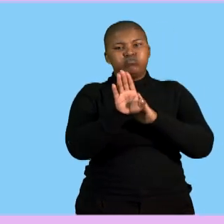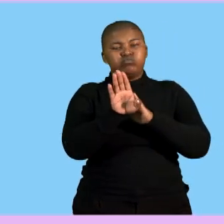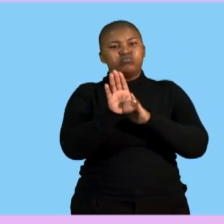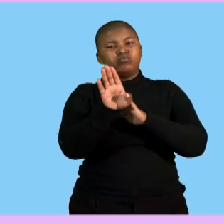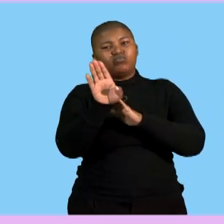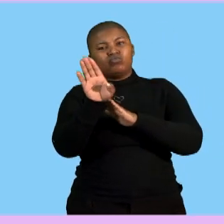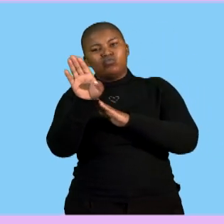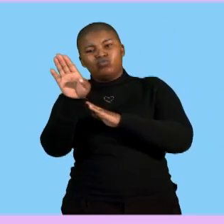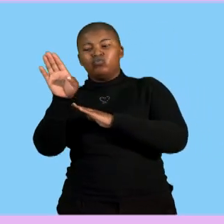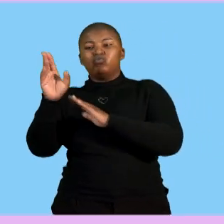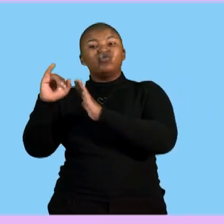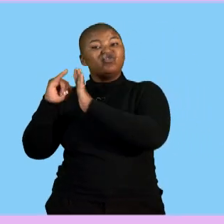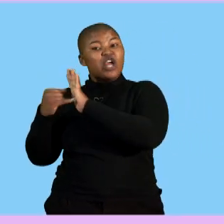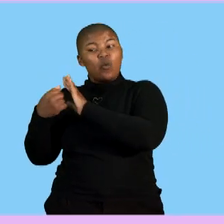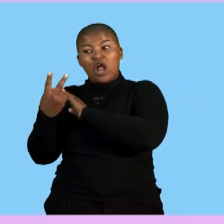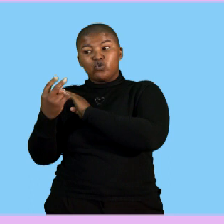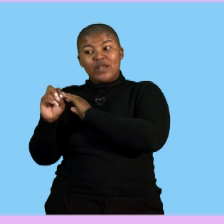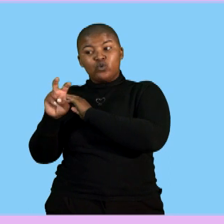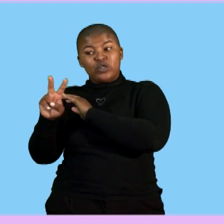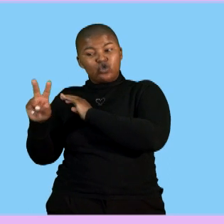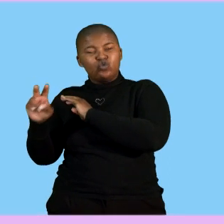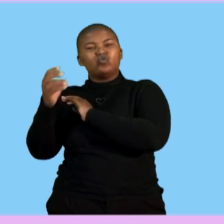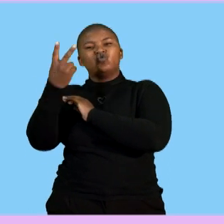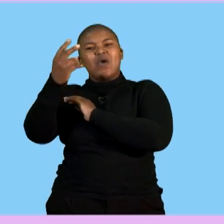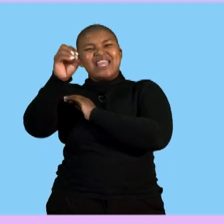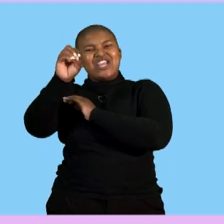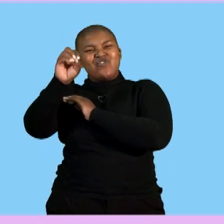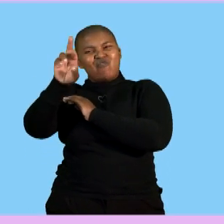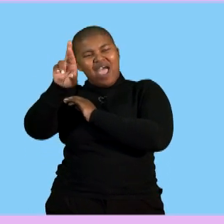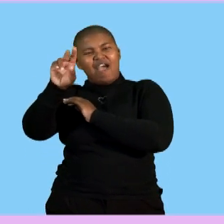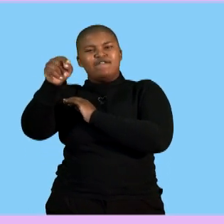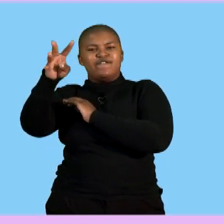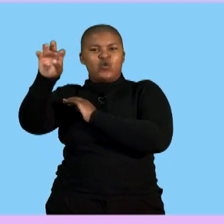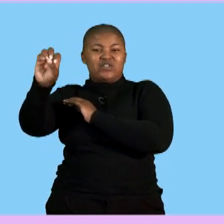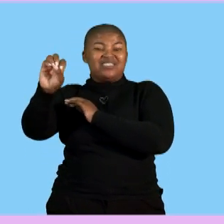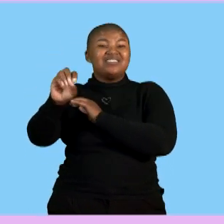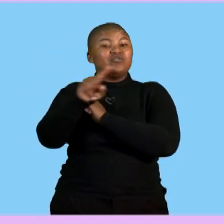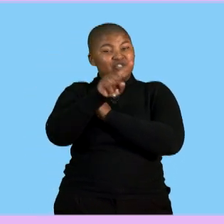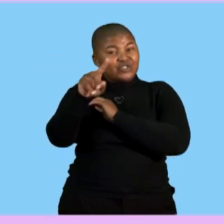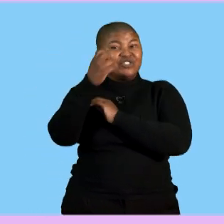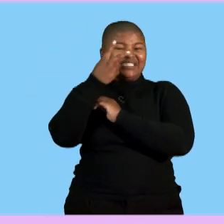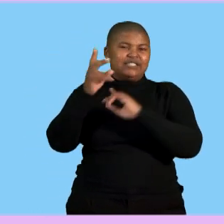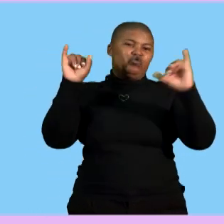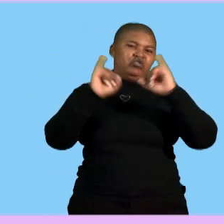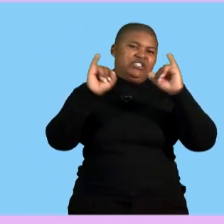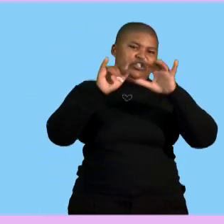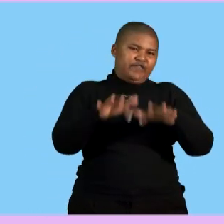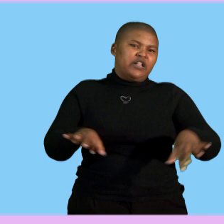January 2022, 20.40. So all those values there can be seen as critical